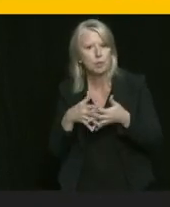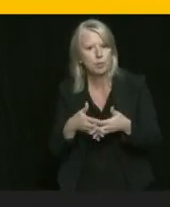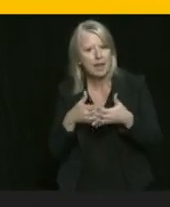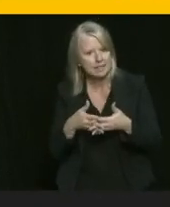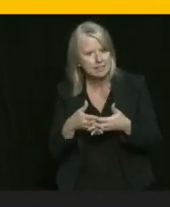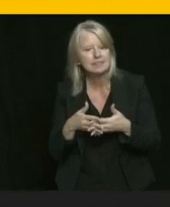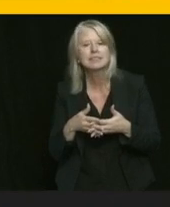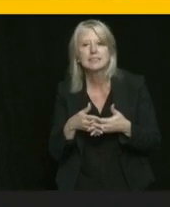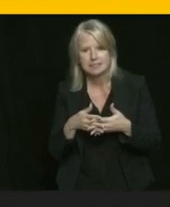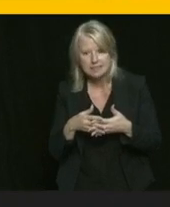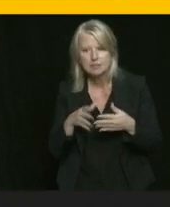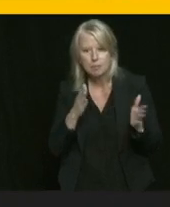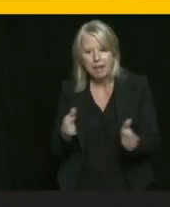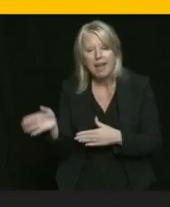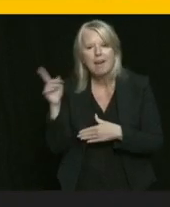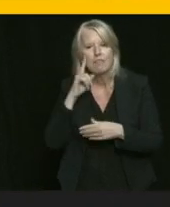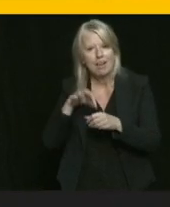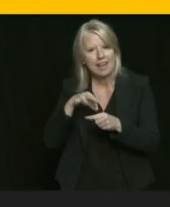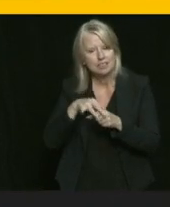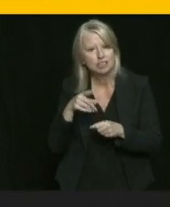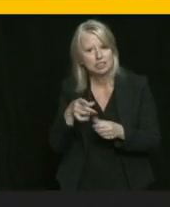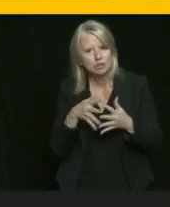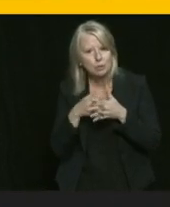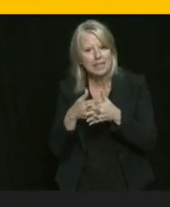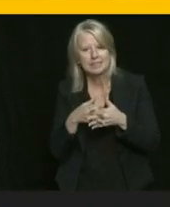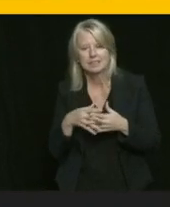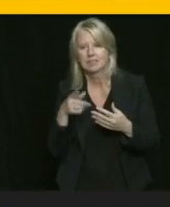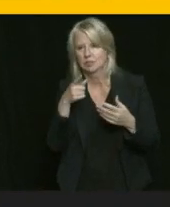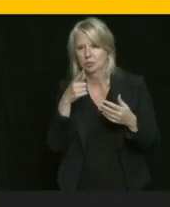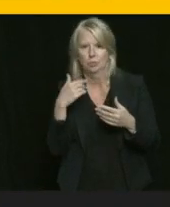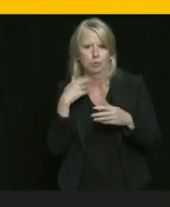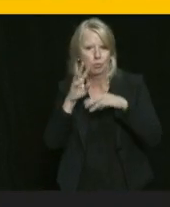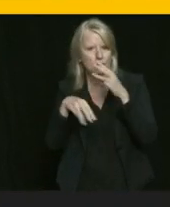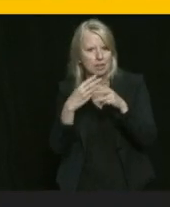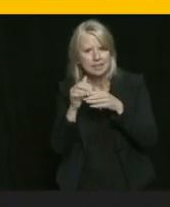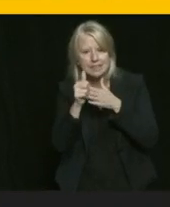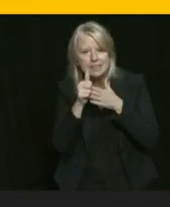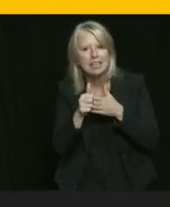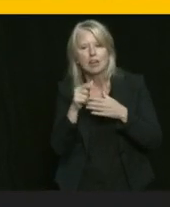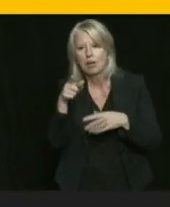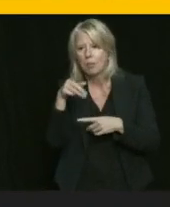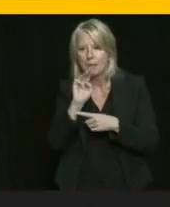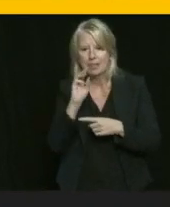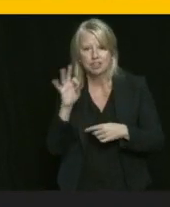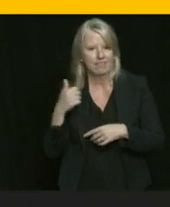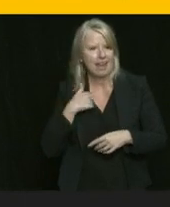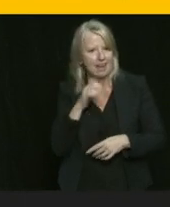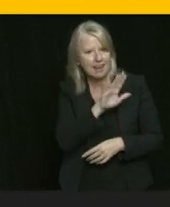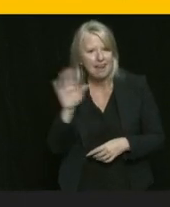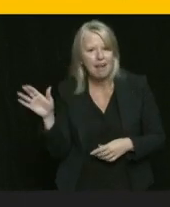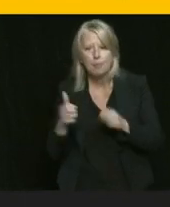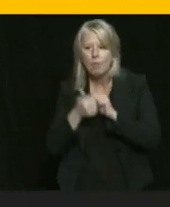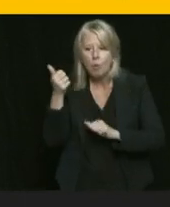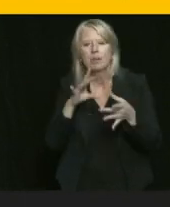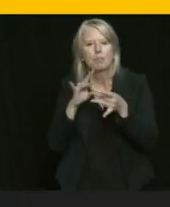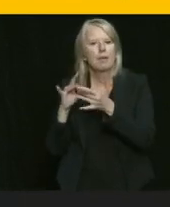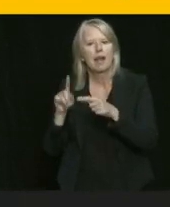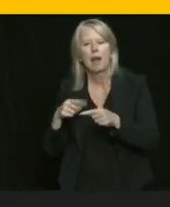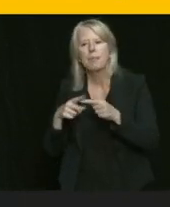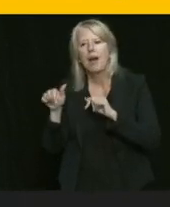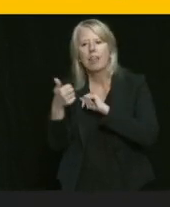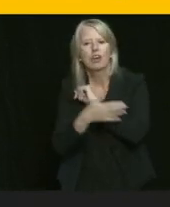the election in the United States, you are a global leader. You are the Prime Minister of the country that has the most trade, the most military